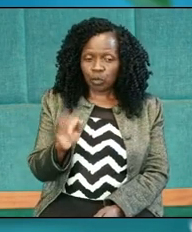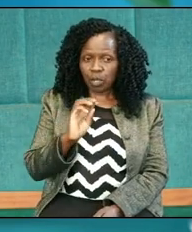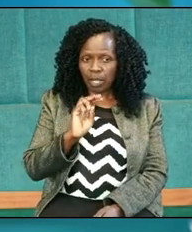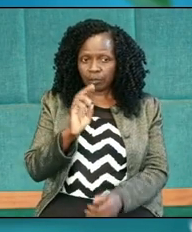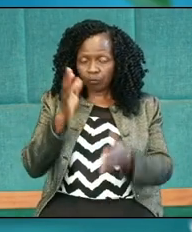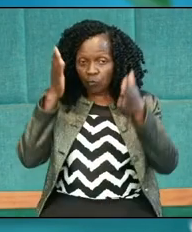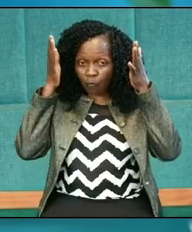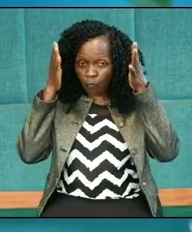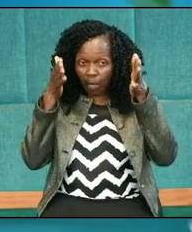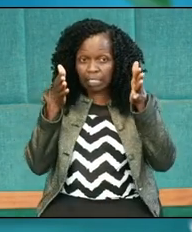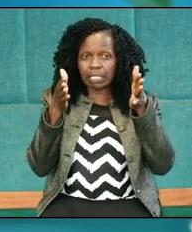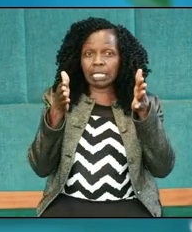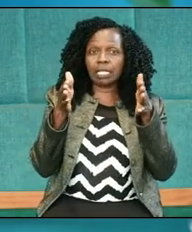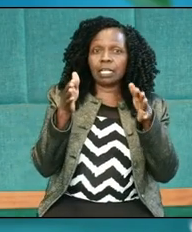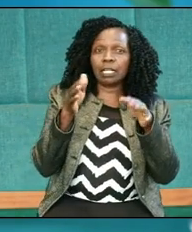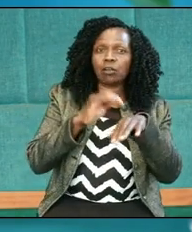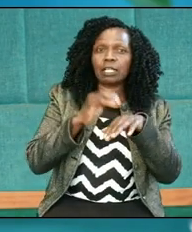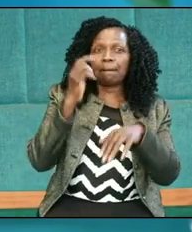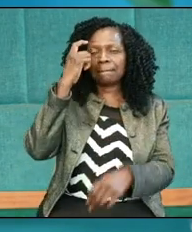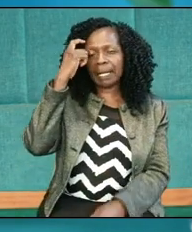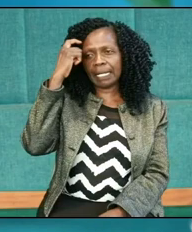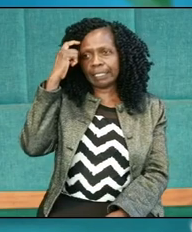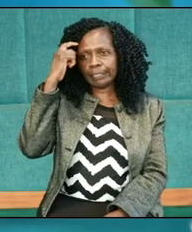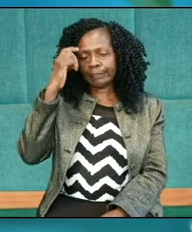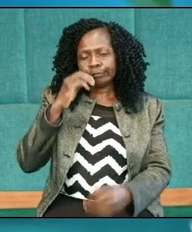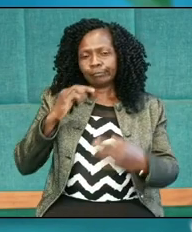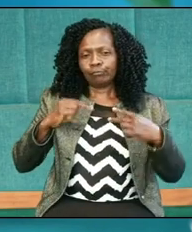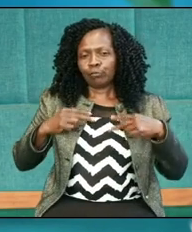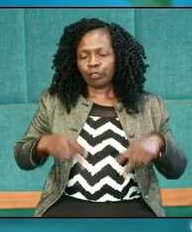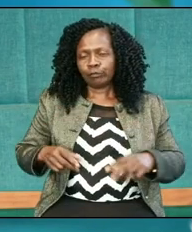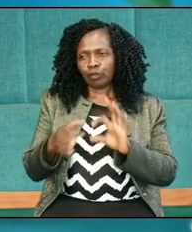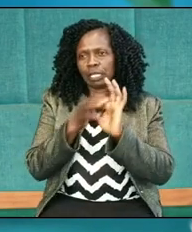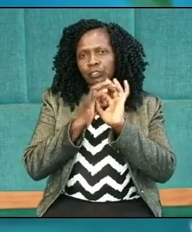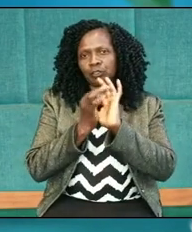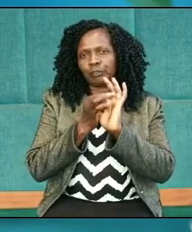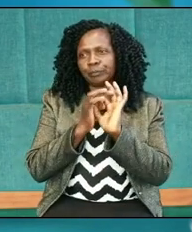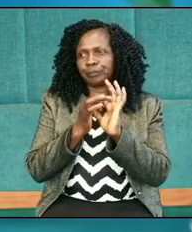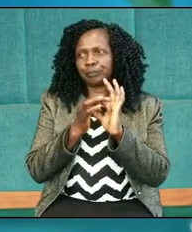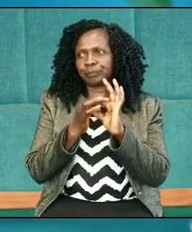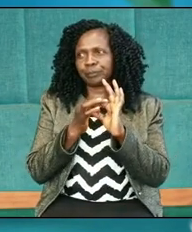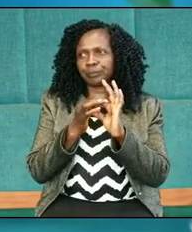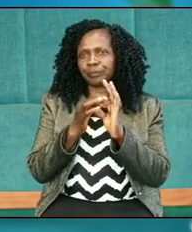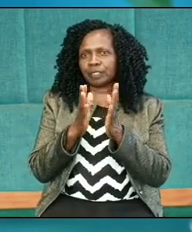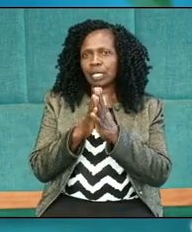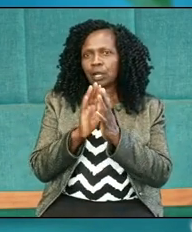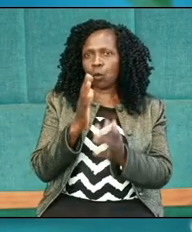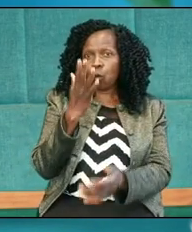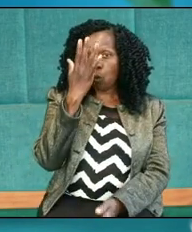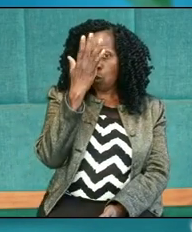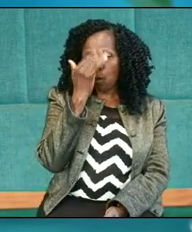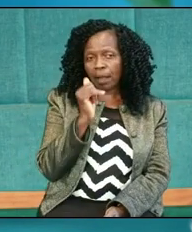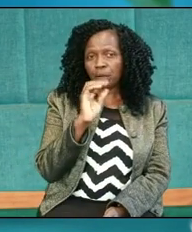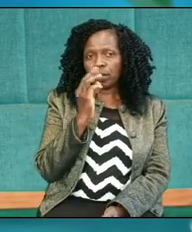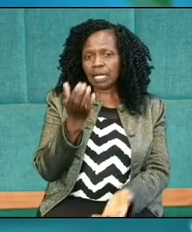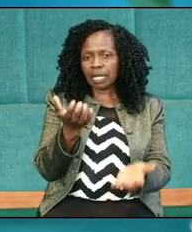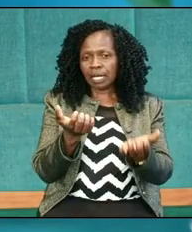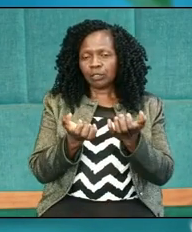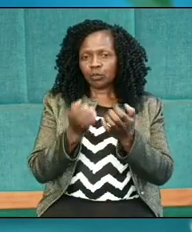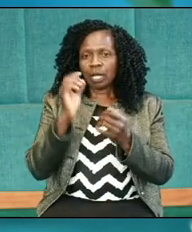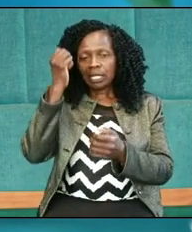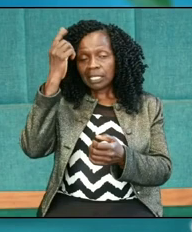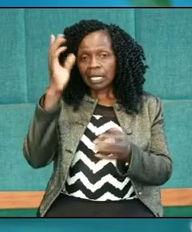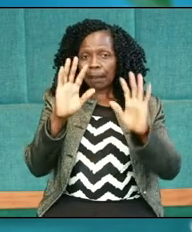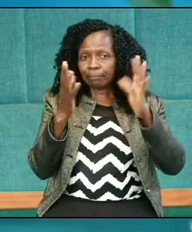looking at the mind-body connection and why we need to understand